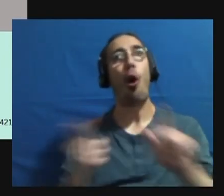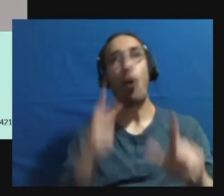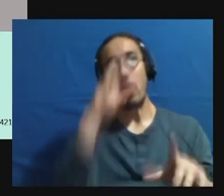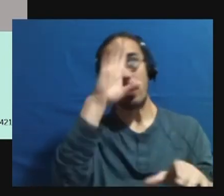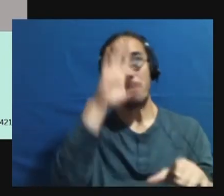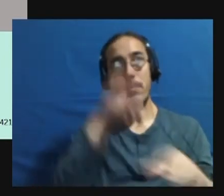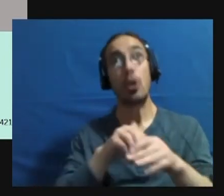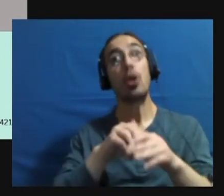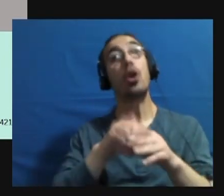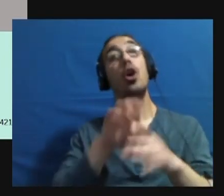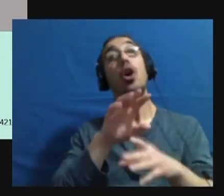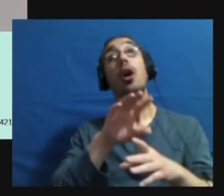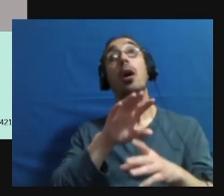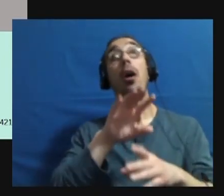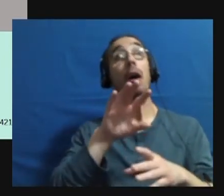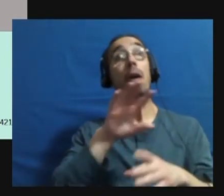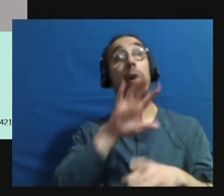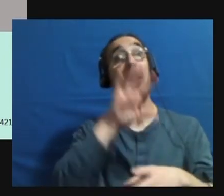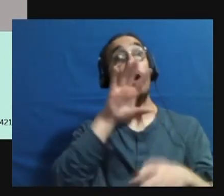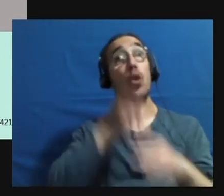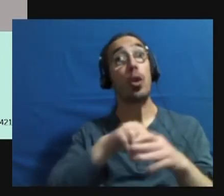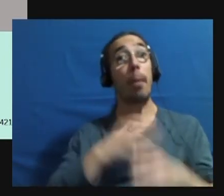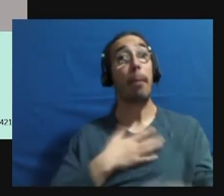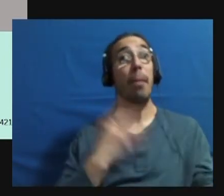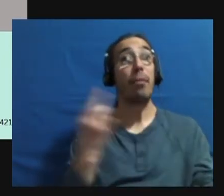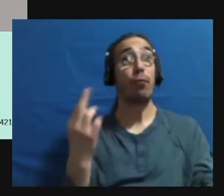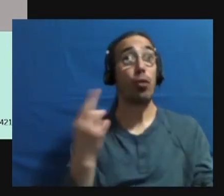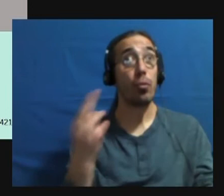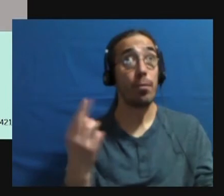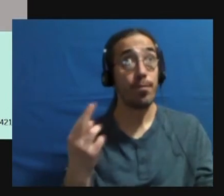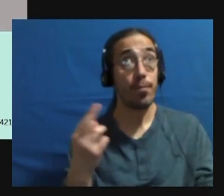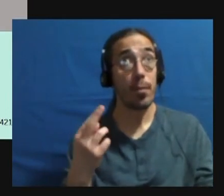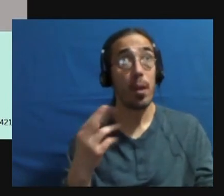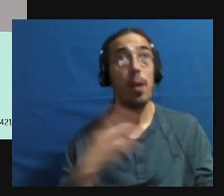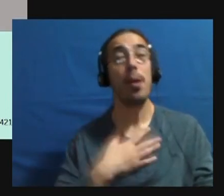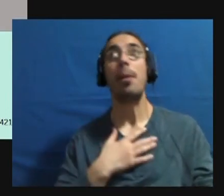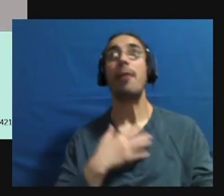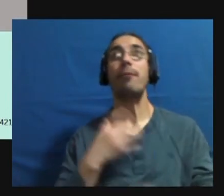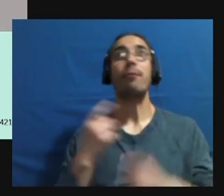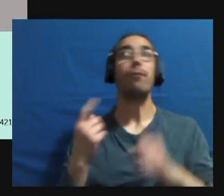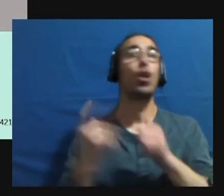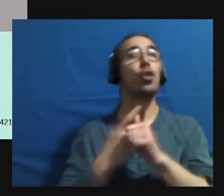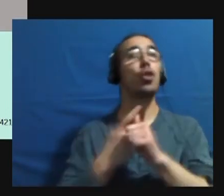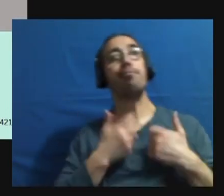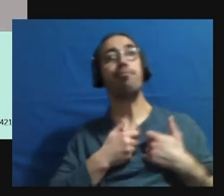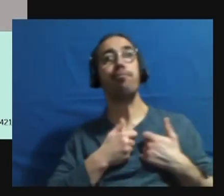including my best friend. And then my first love,